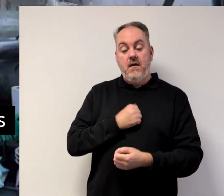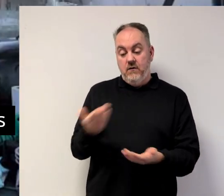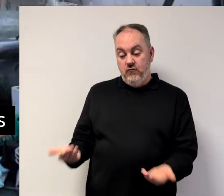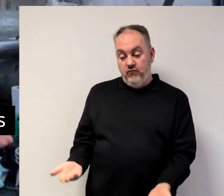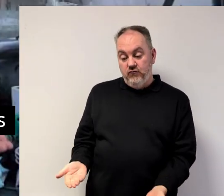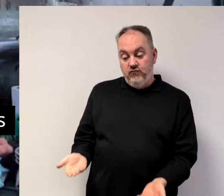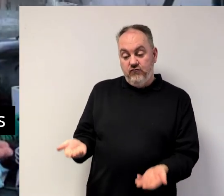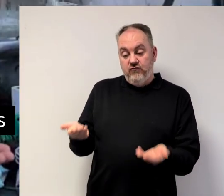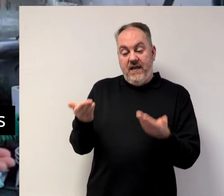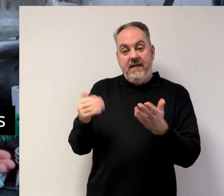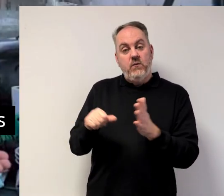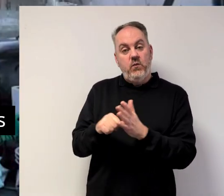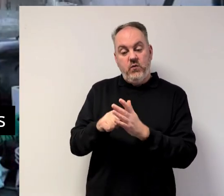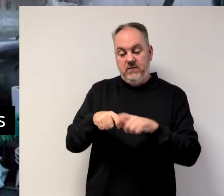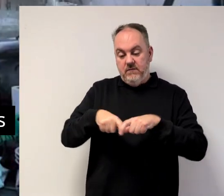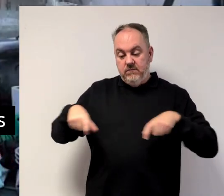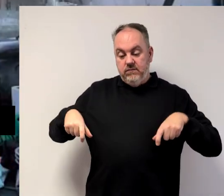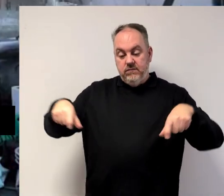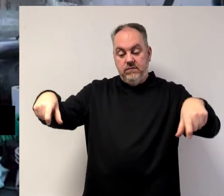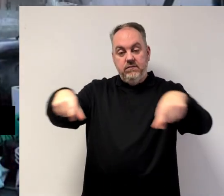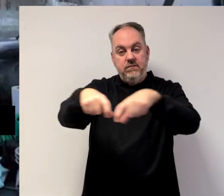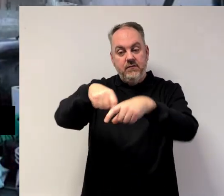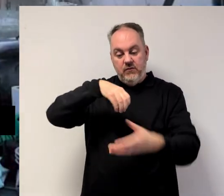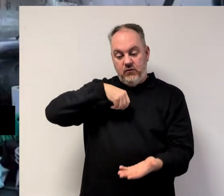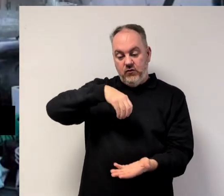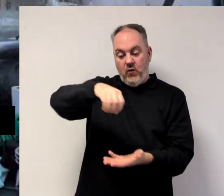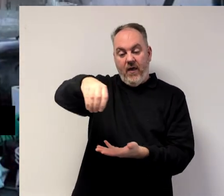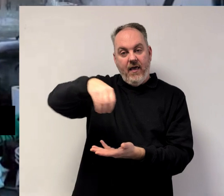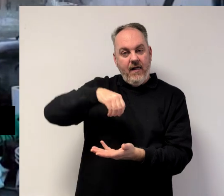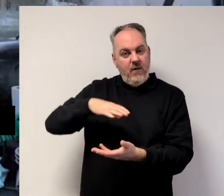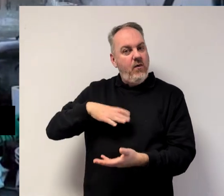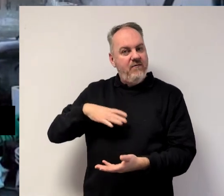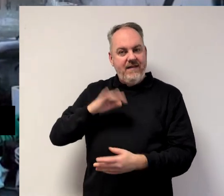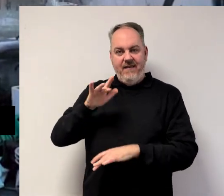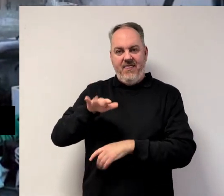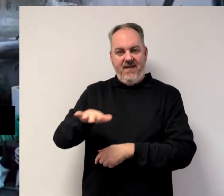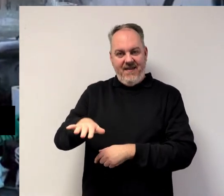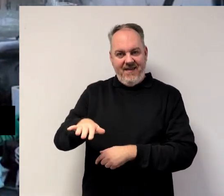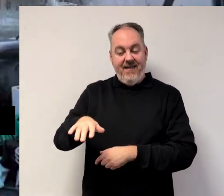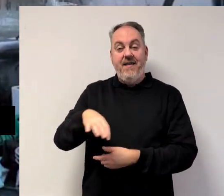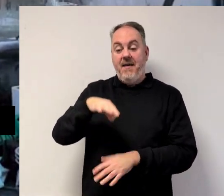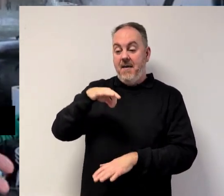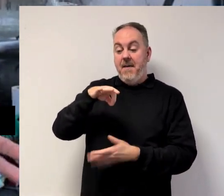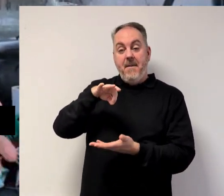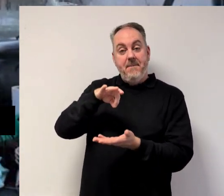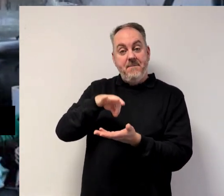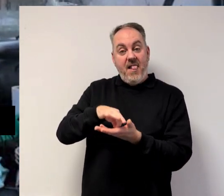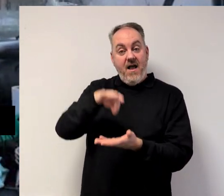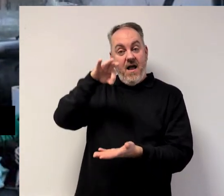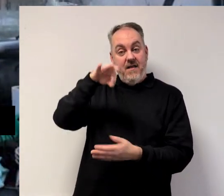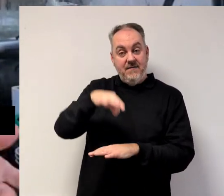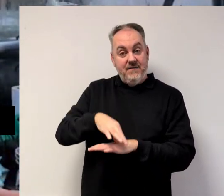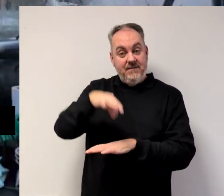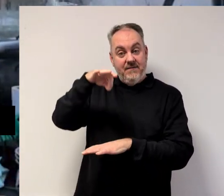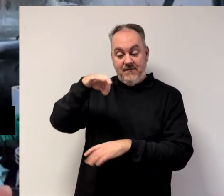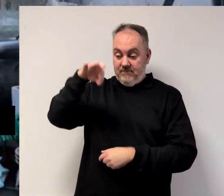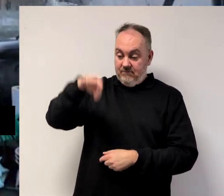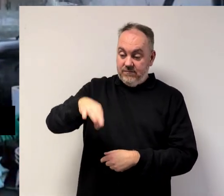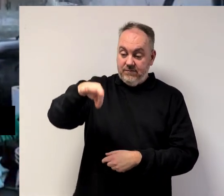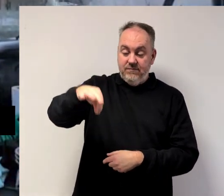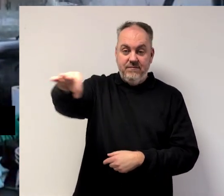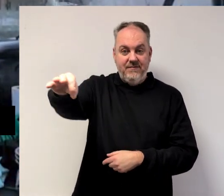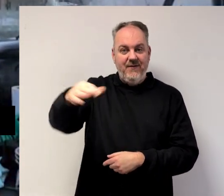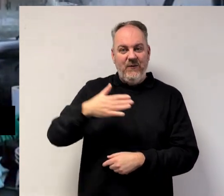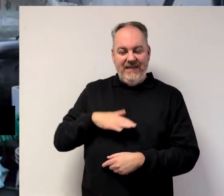and so were some of the plants. So it was just getting them back under control again and rejuvenating